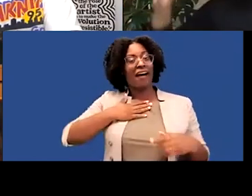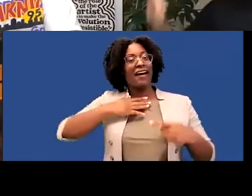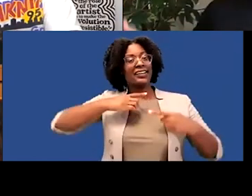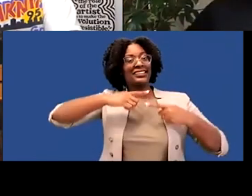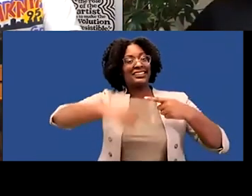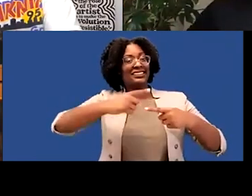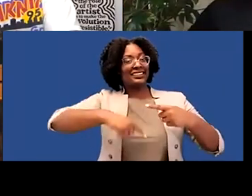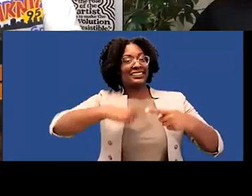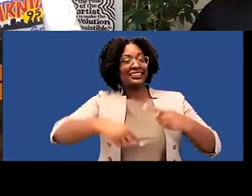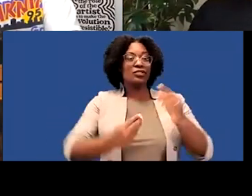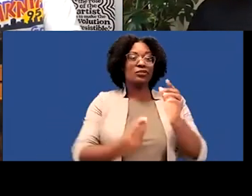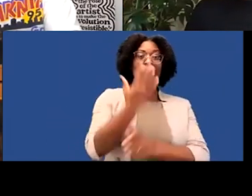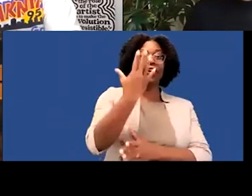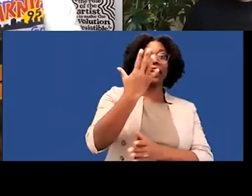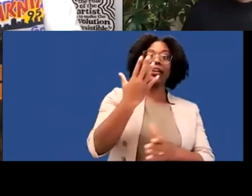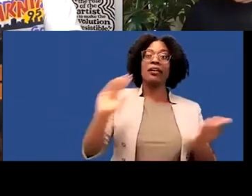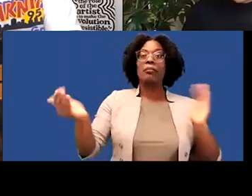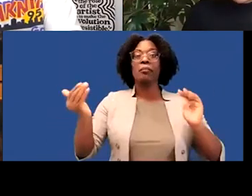back into a new habit.